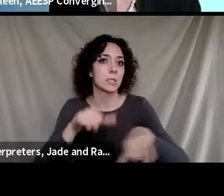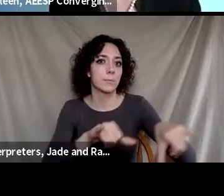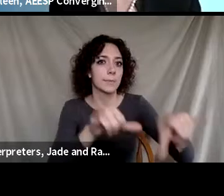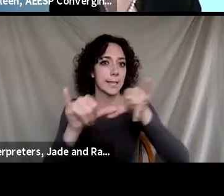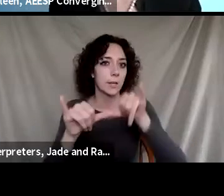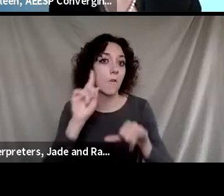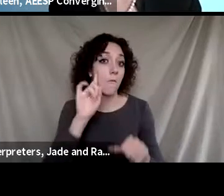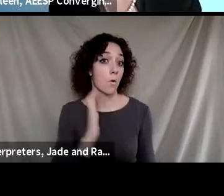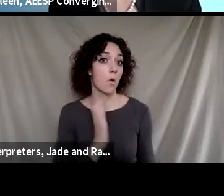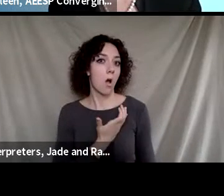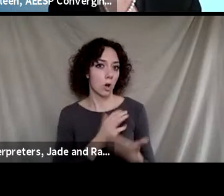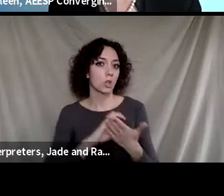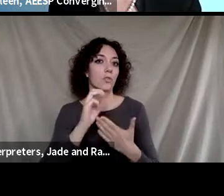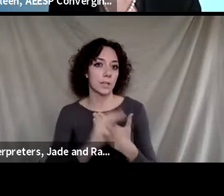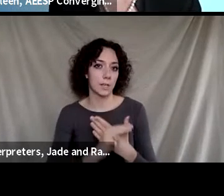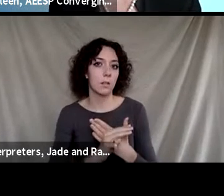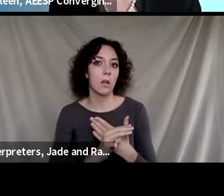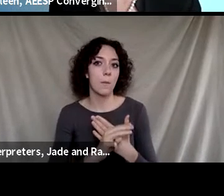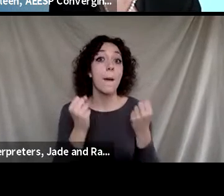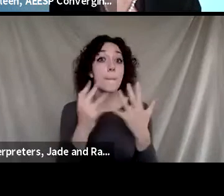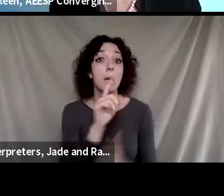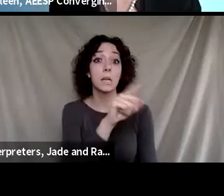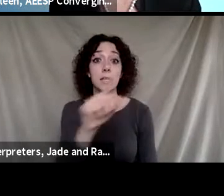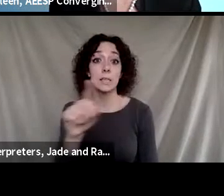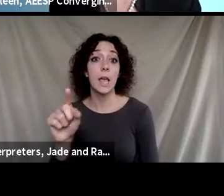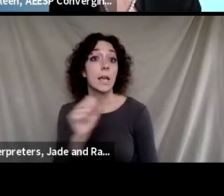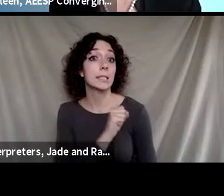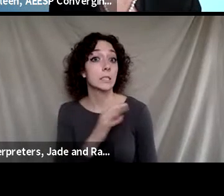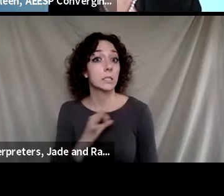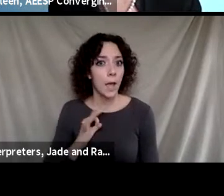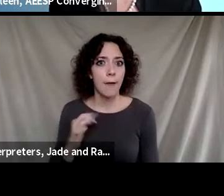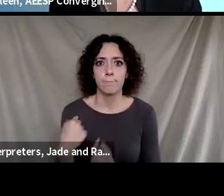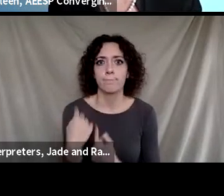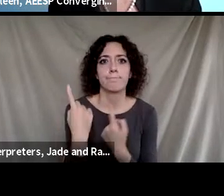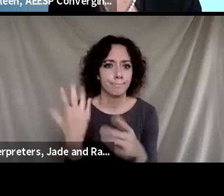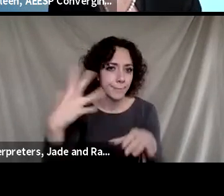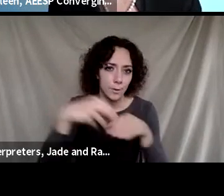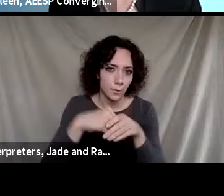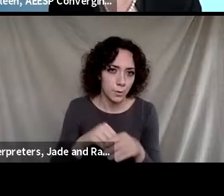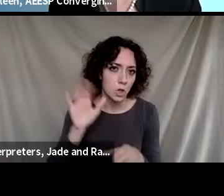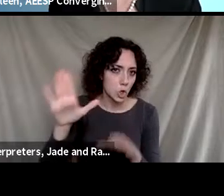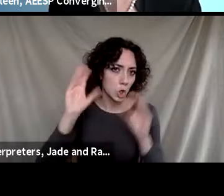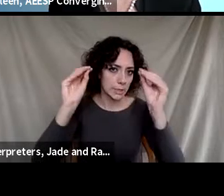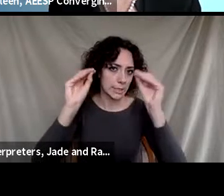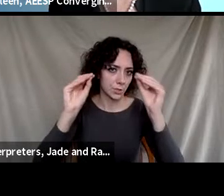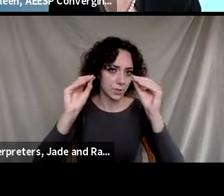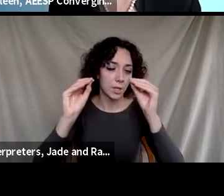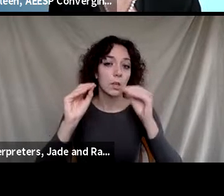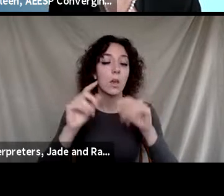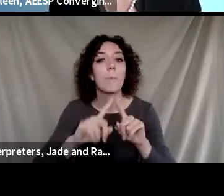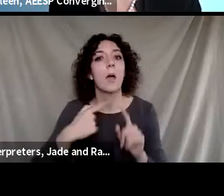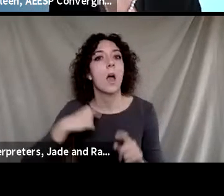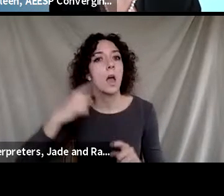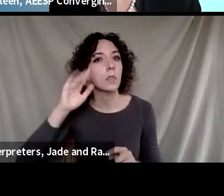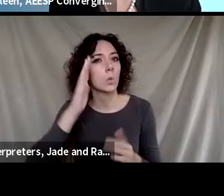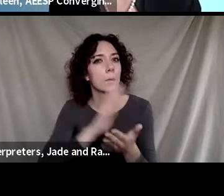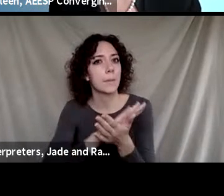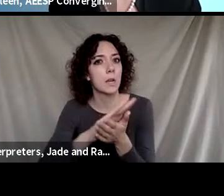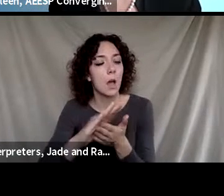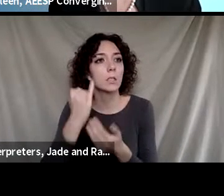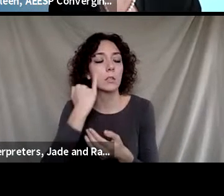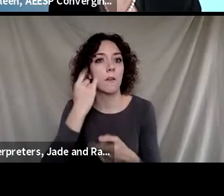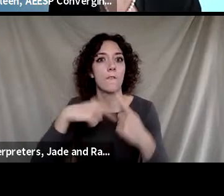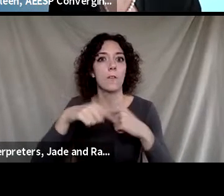many faculty had been doing it and already have been doing it for a long time. I think it would be nice if it came from